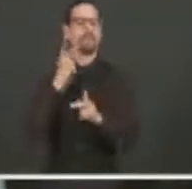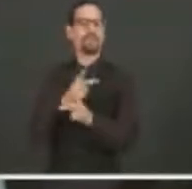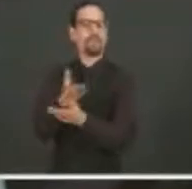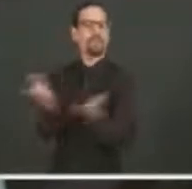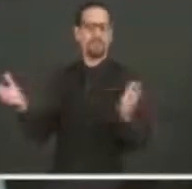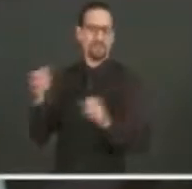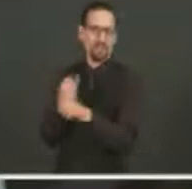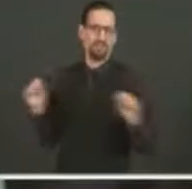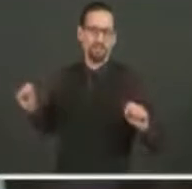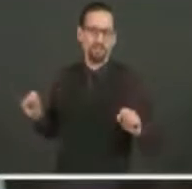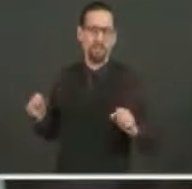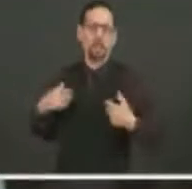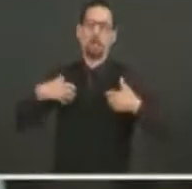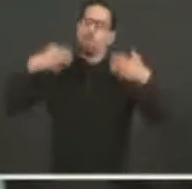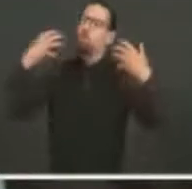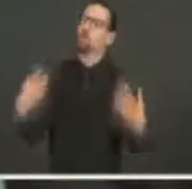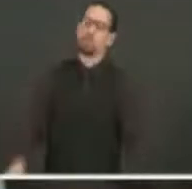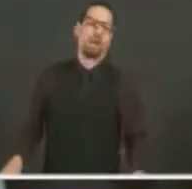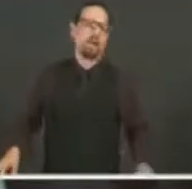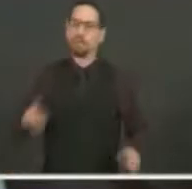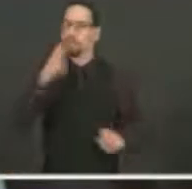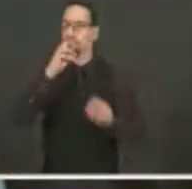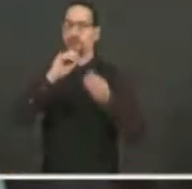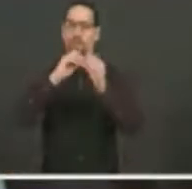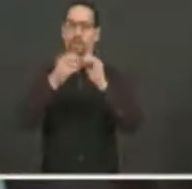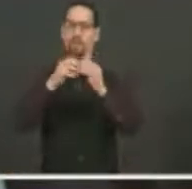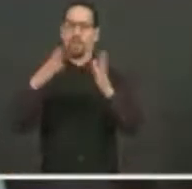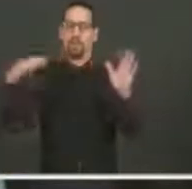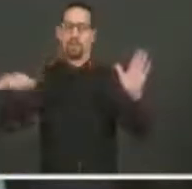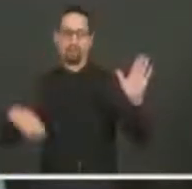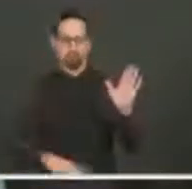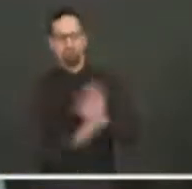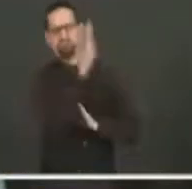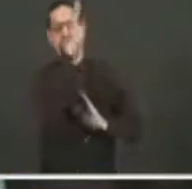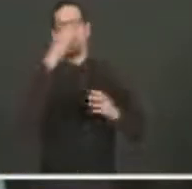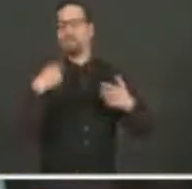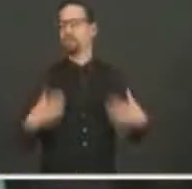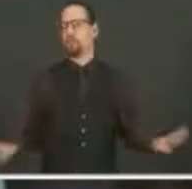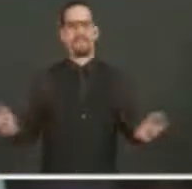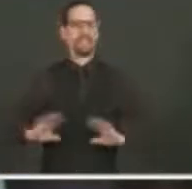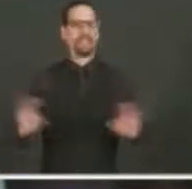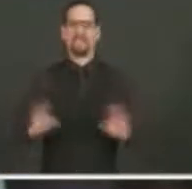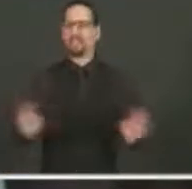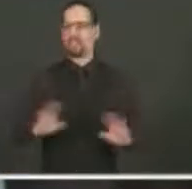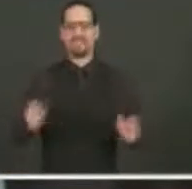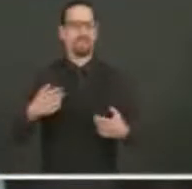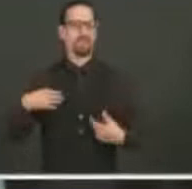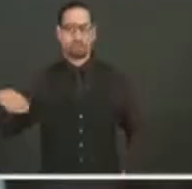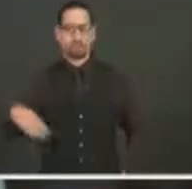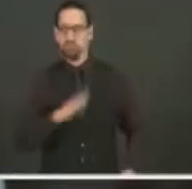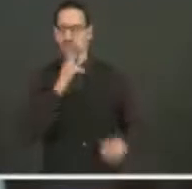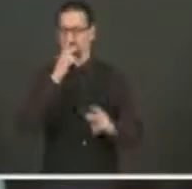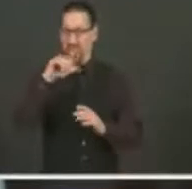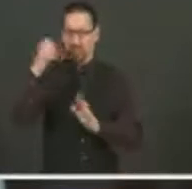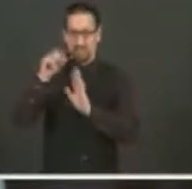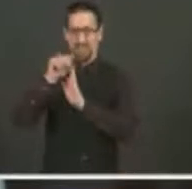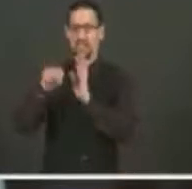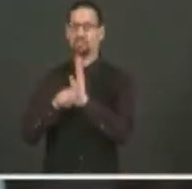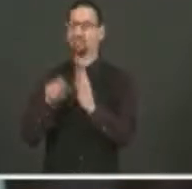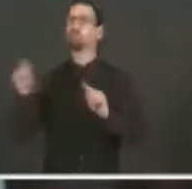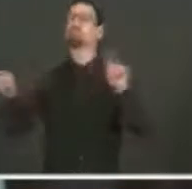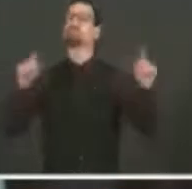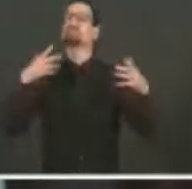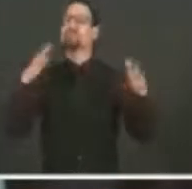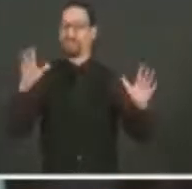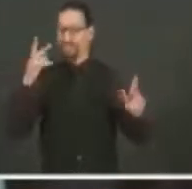surge. There are states seeing a surge. There are states right now that their hospitals are at capacity. Not